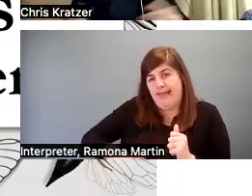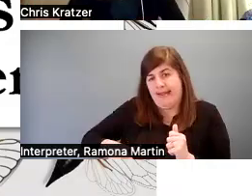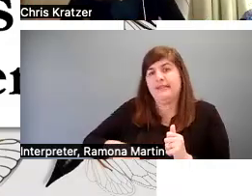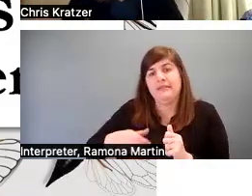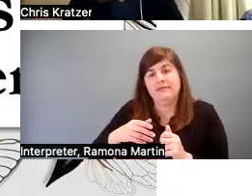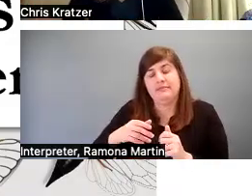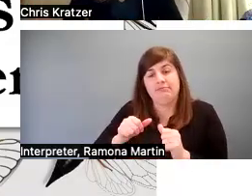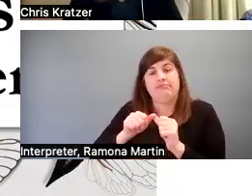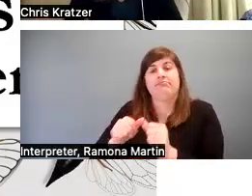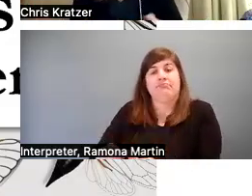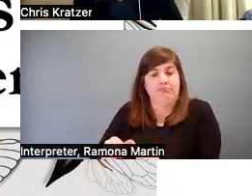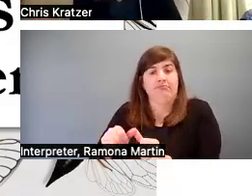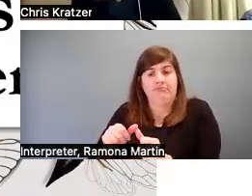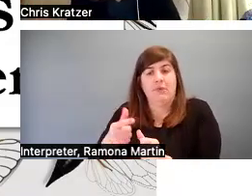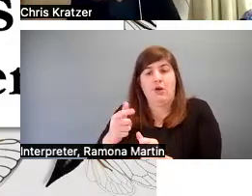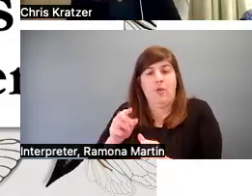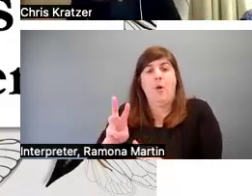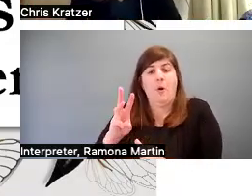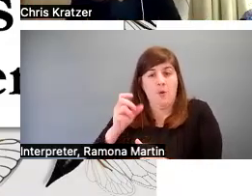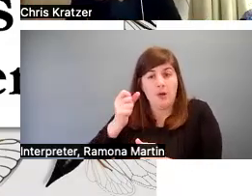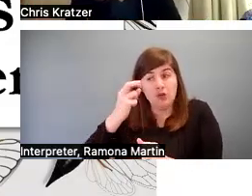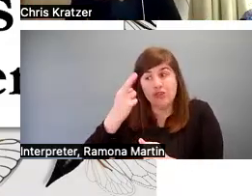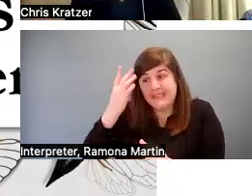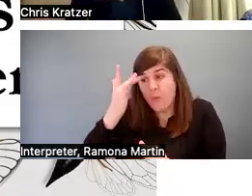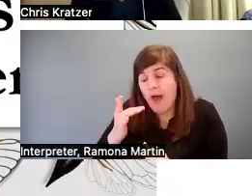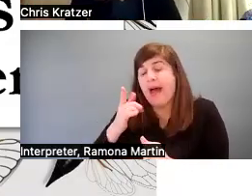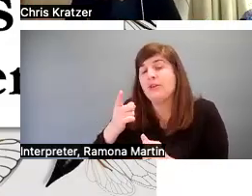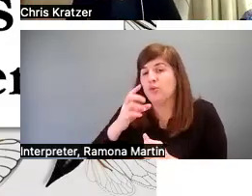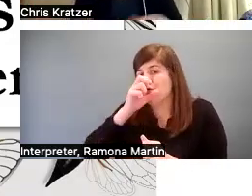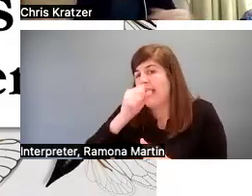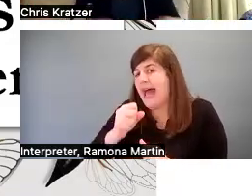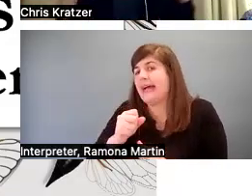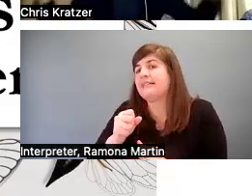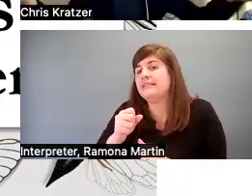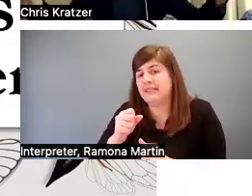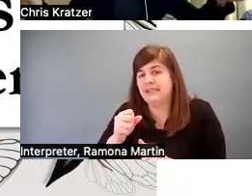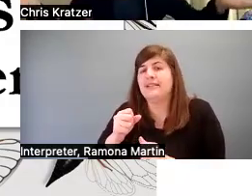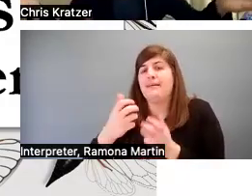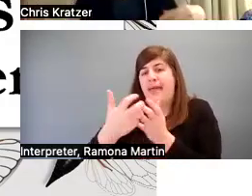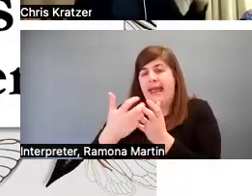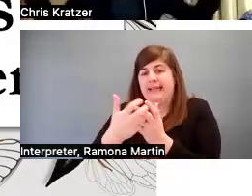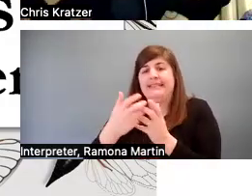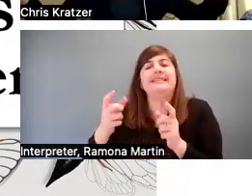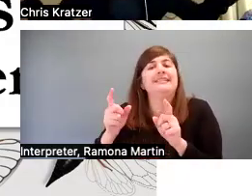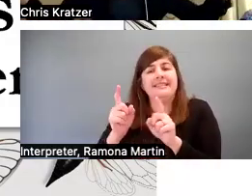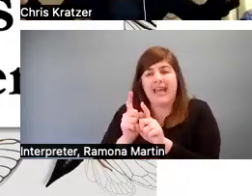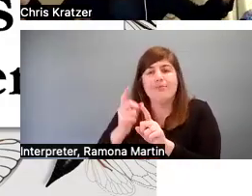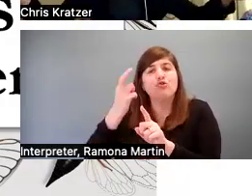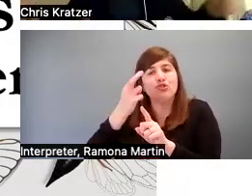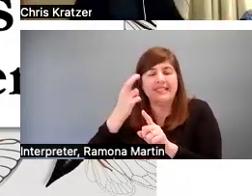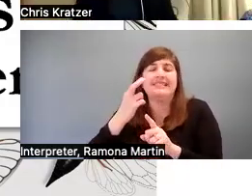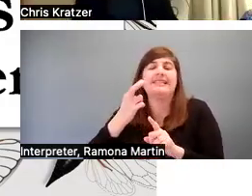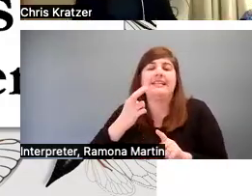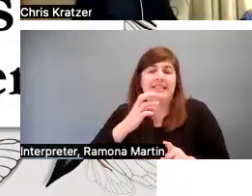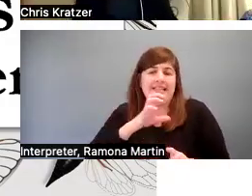glow. But the reason they do that is usually to attract a mate. So the same reason that cicadas sing, to sort of project themselves out into the